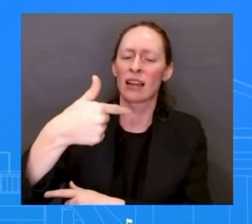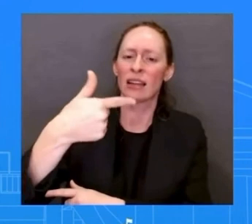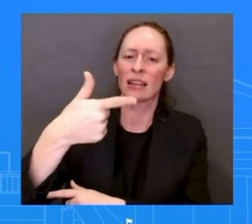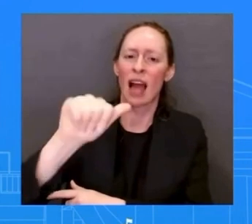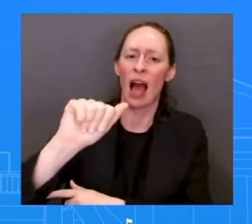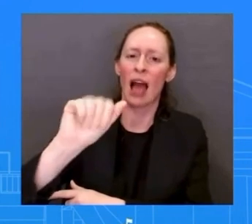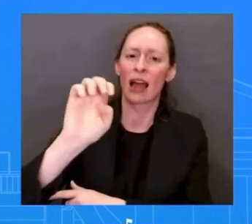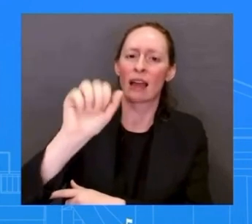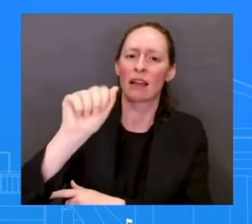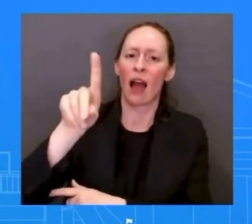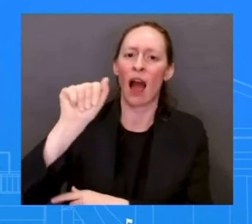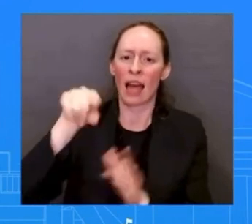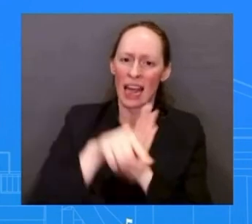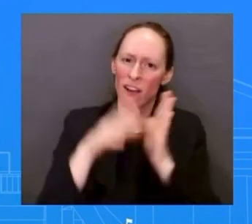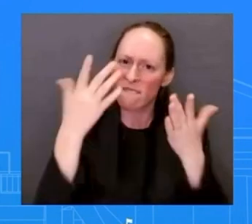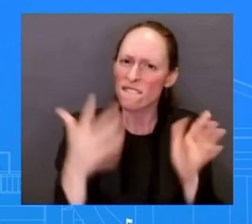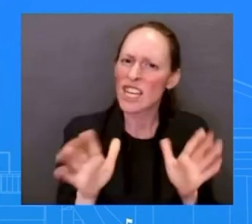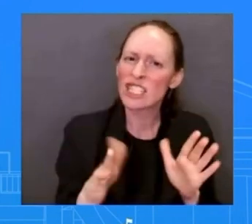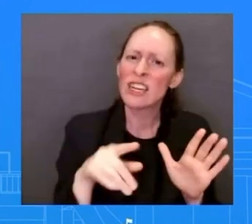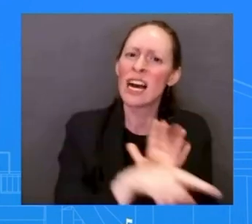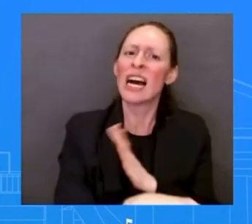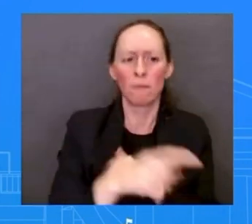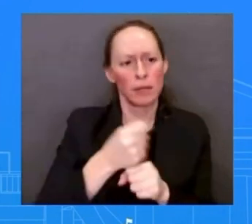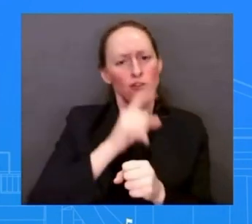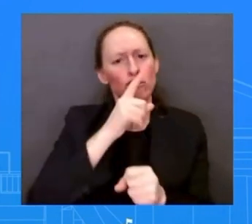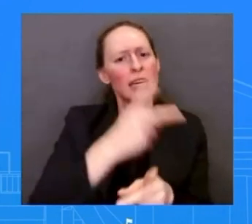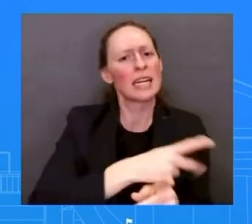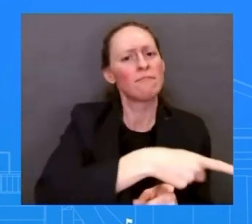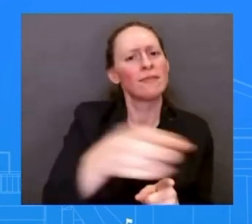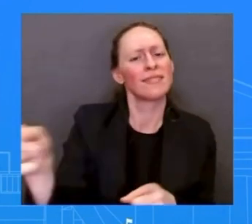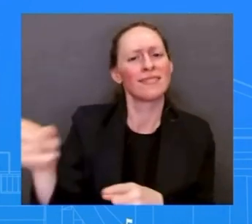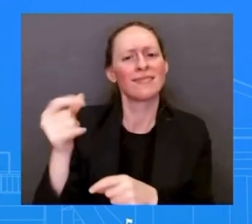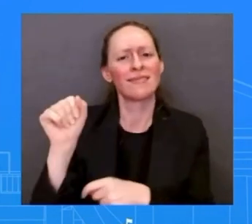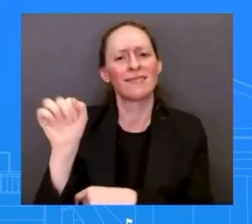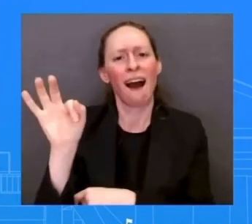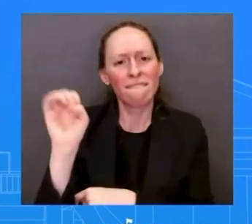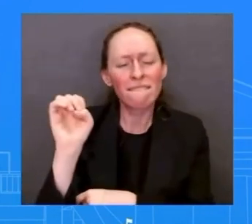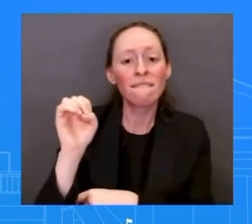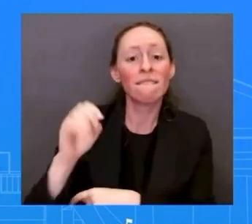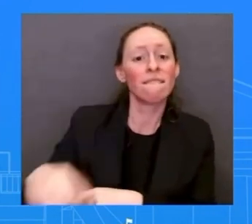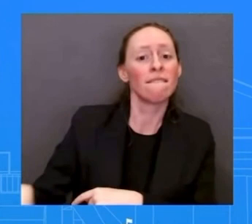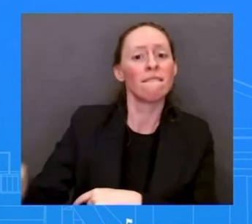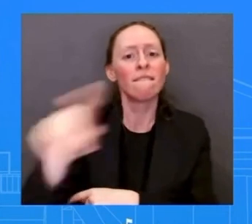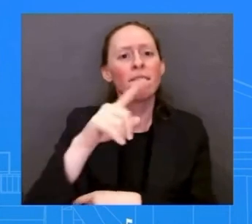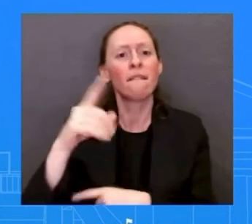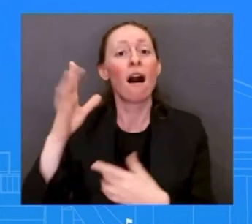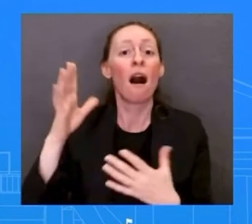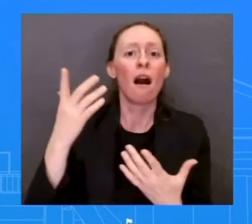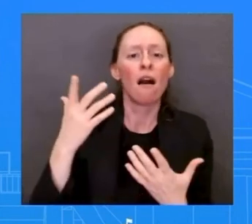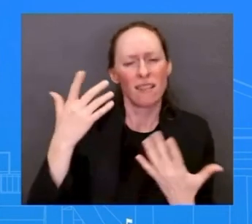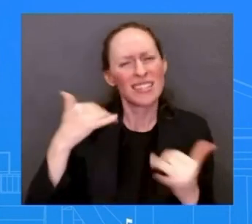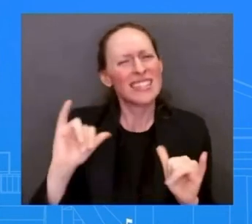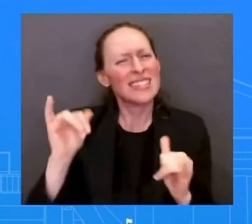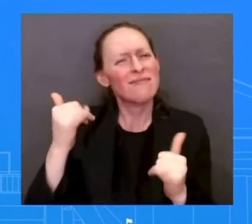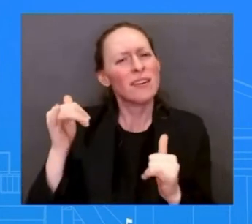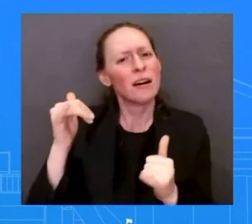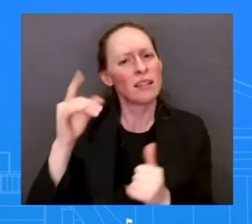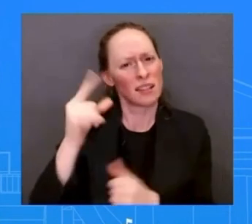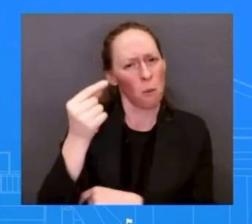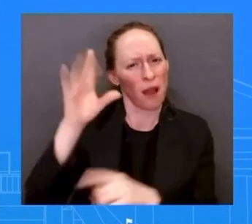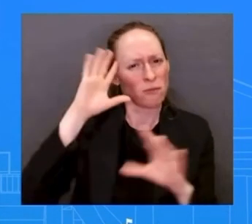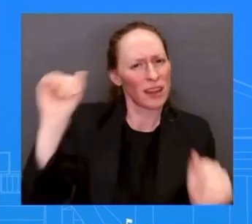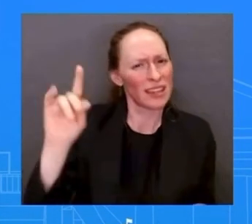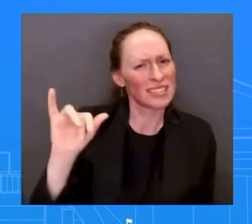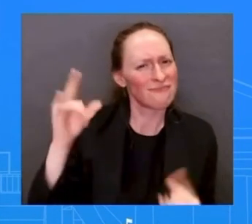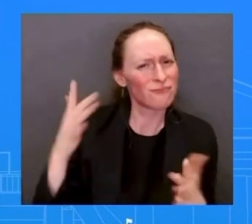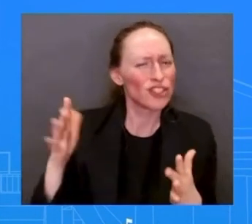making sure that we make sure that we put the American people's interests first. And so that's what you've seen this president do. The report specifically